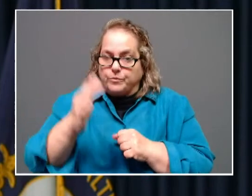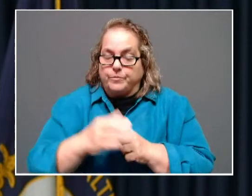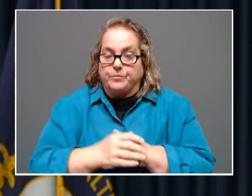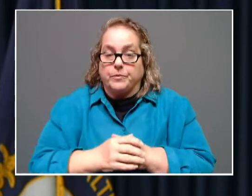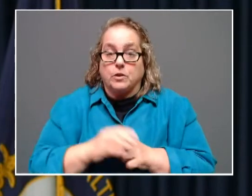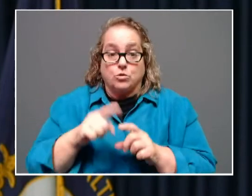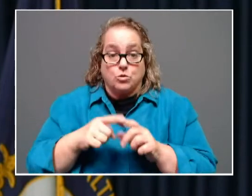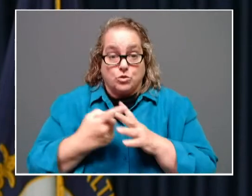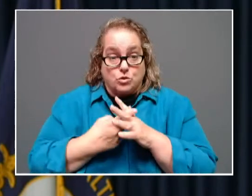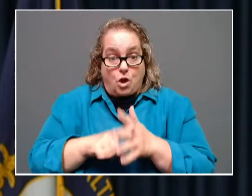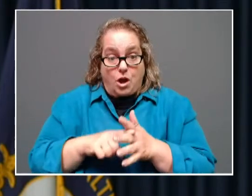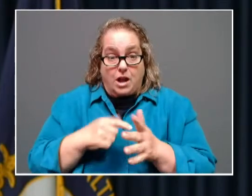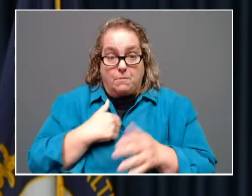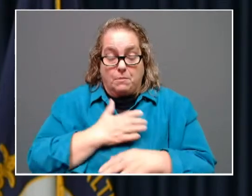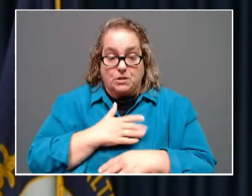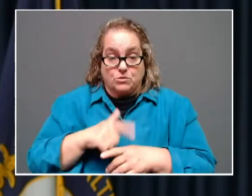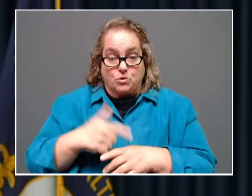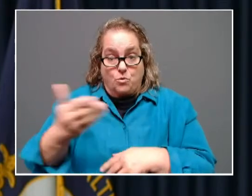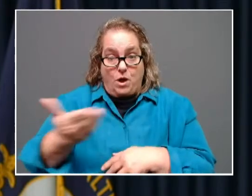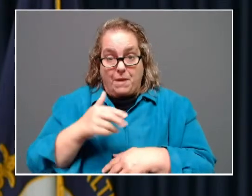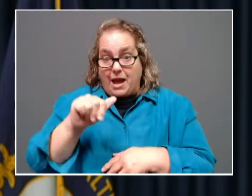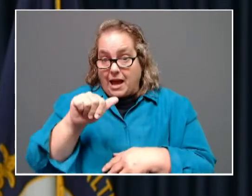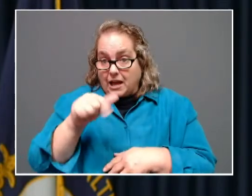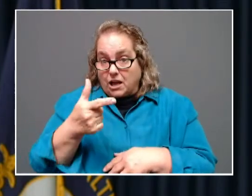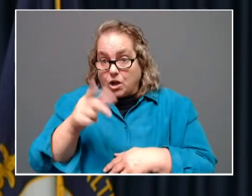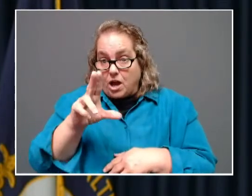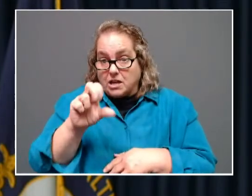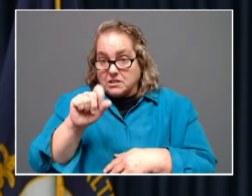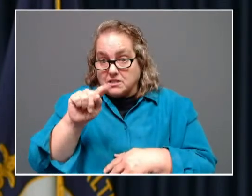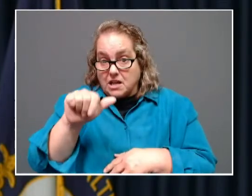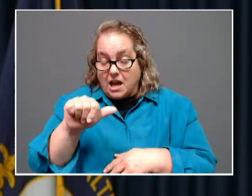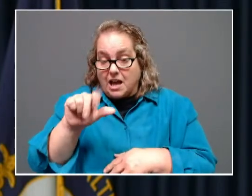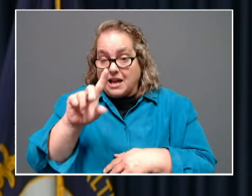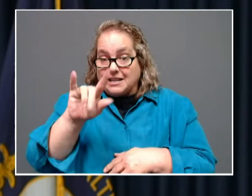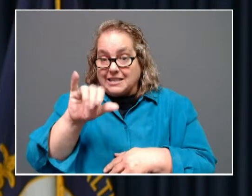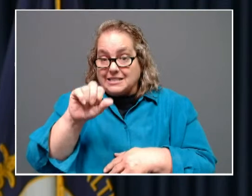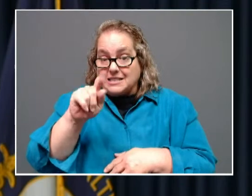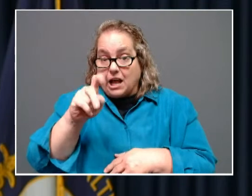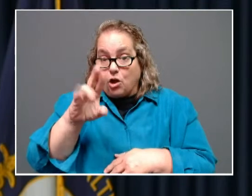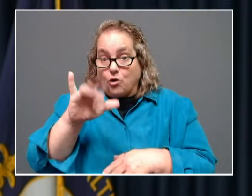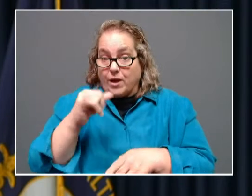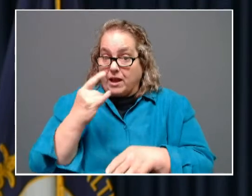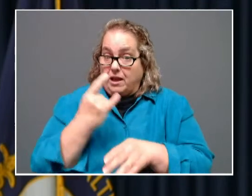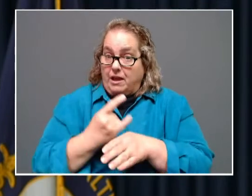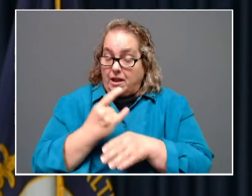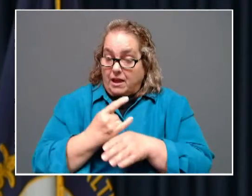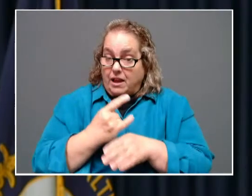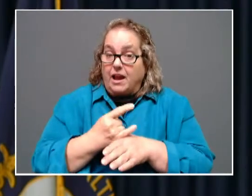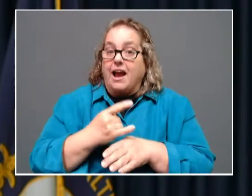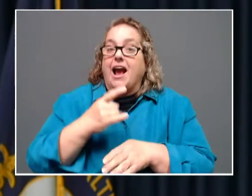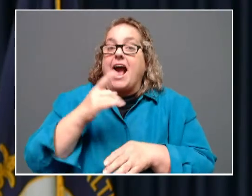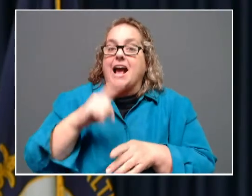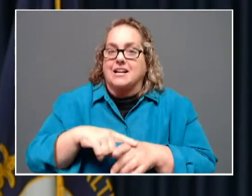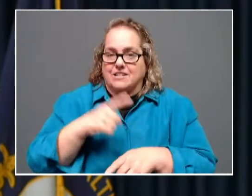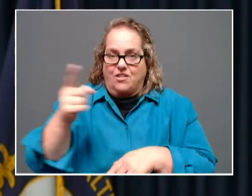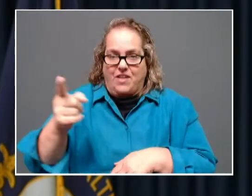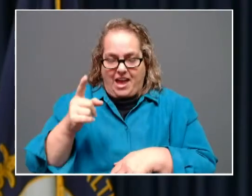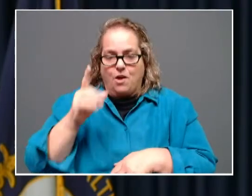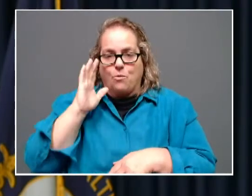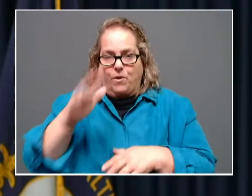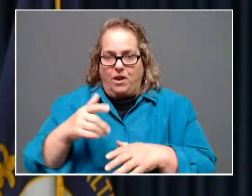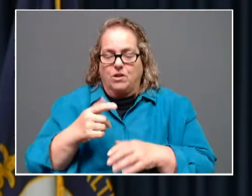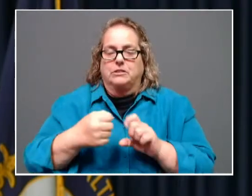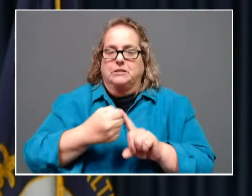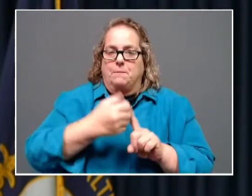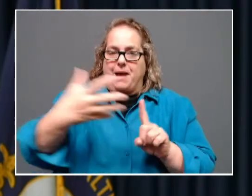welcome Augusta Distillery and their team to Frankfort today as we celebrate their expansion in the Commonwealth. I touched on this a couple weeks ago as we